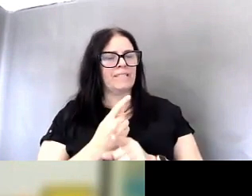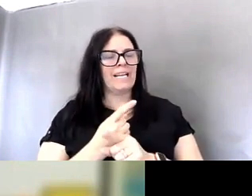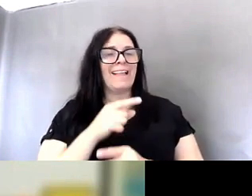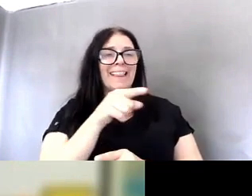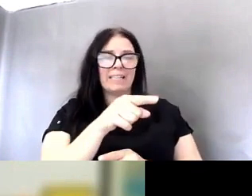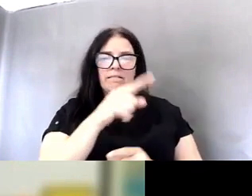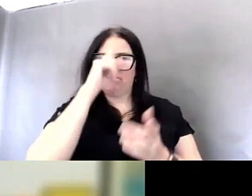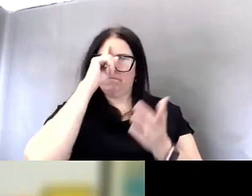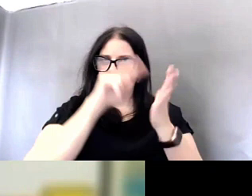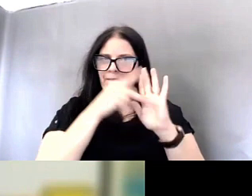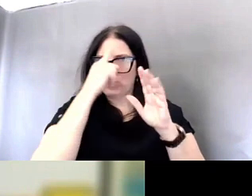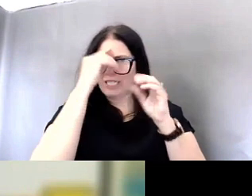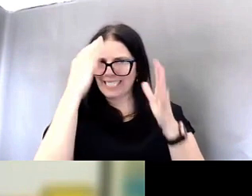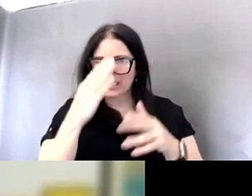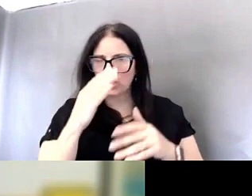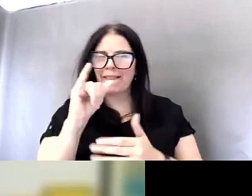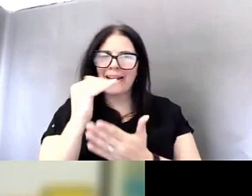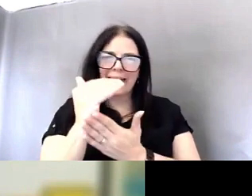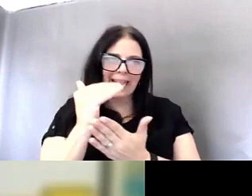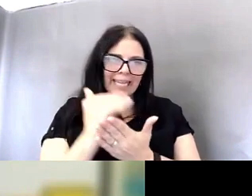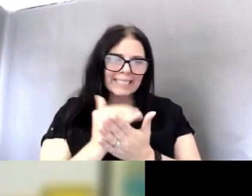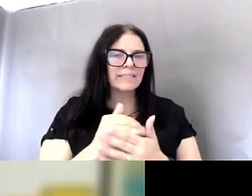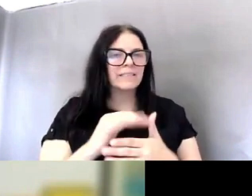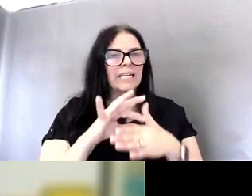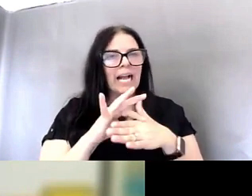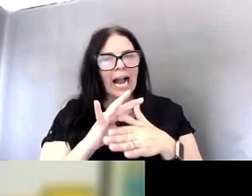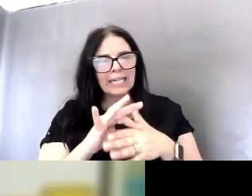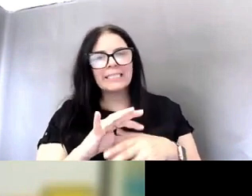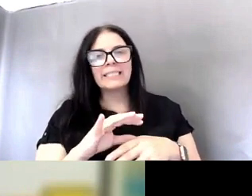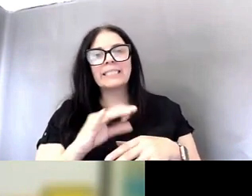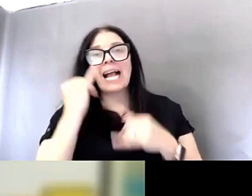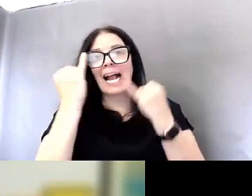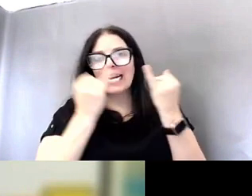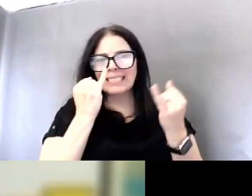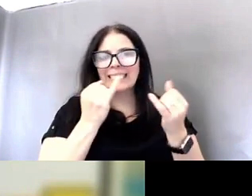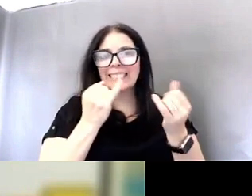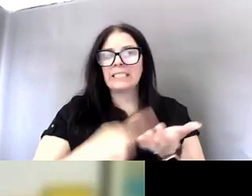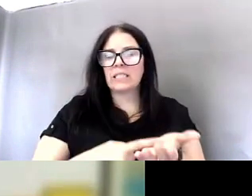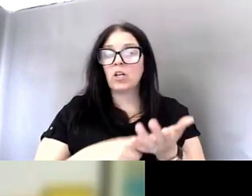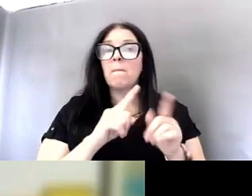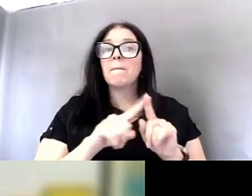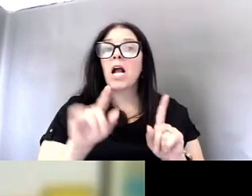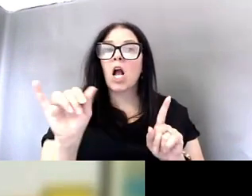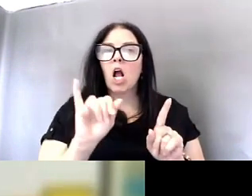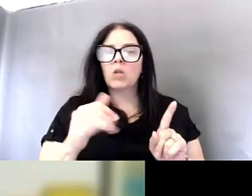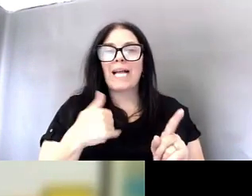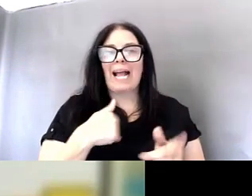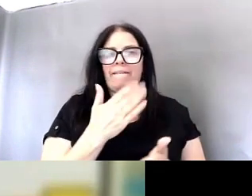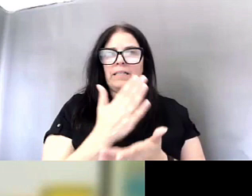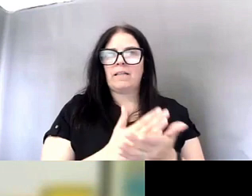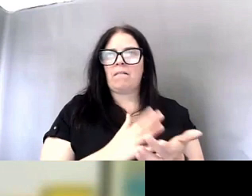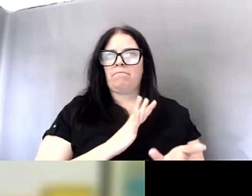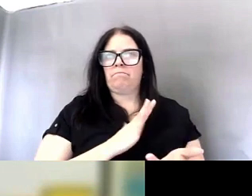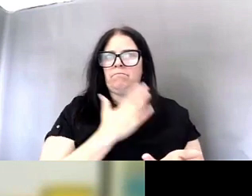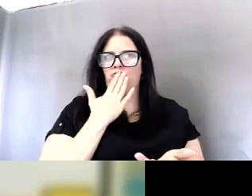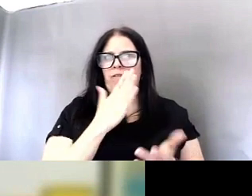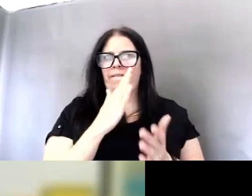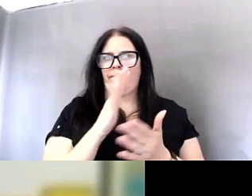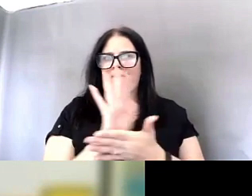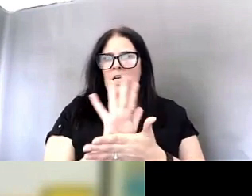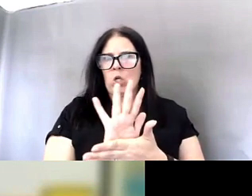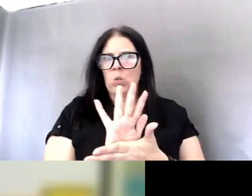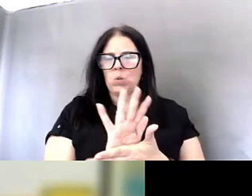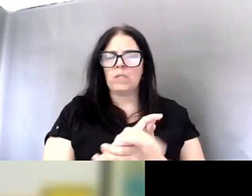it's concepts, it's ideas, it's discussions, but it also had some engaging videos and just